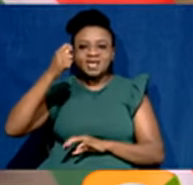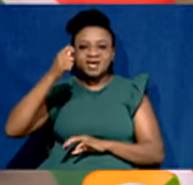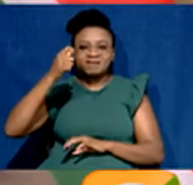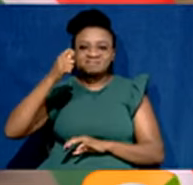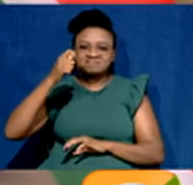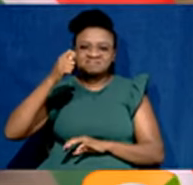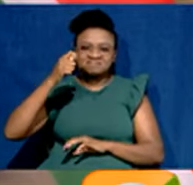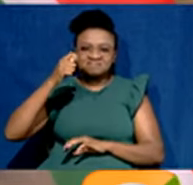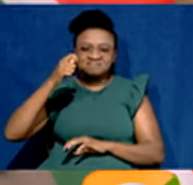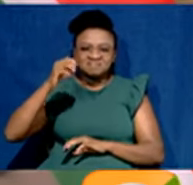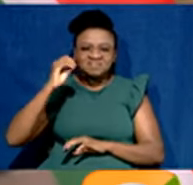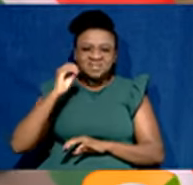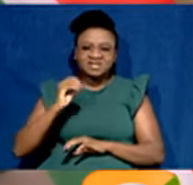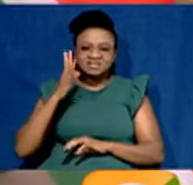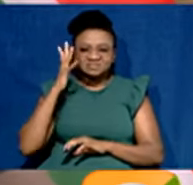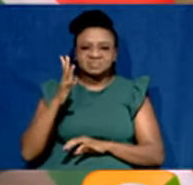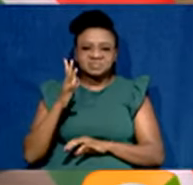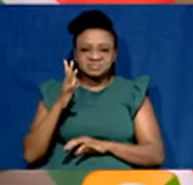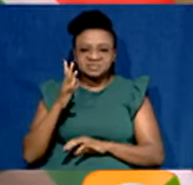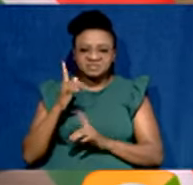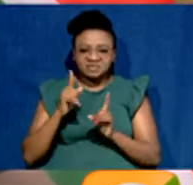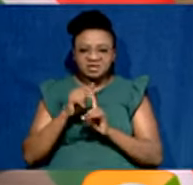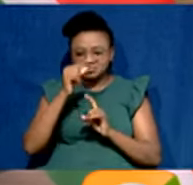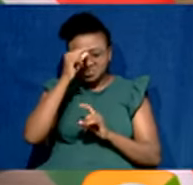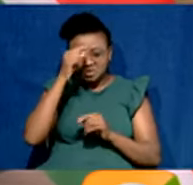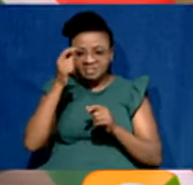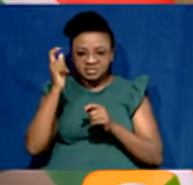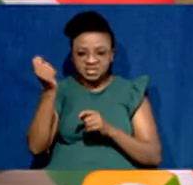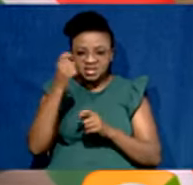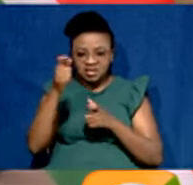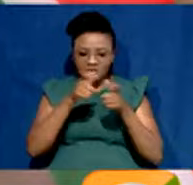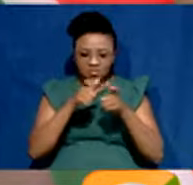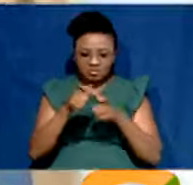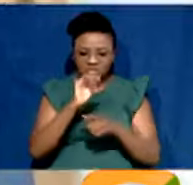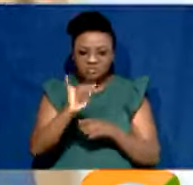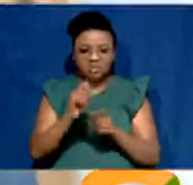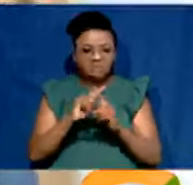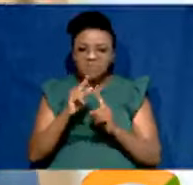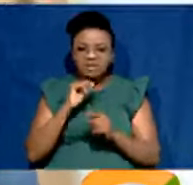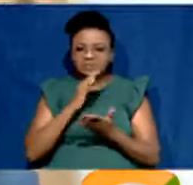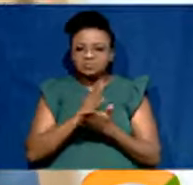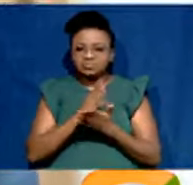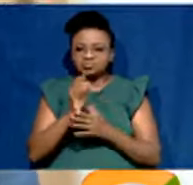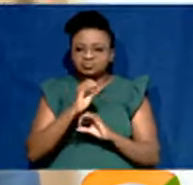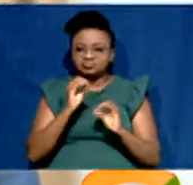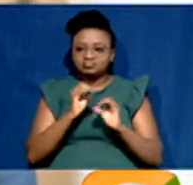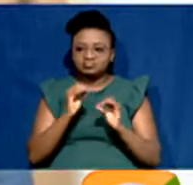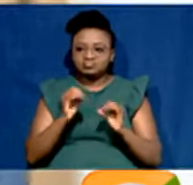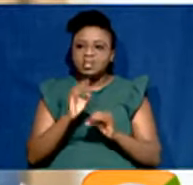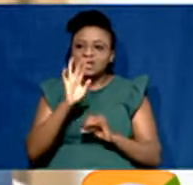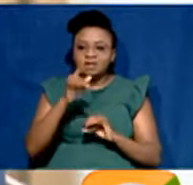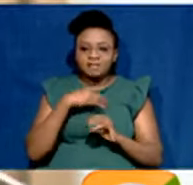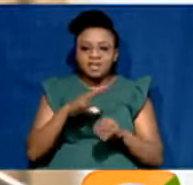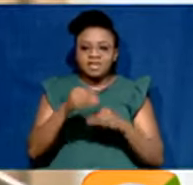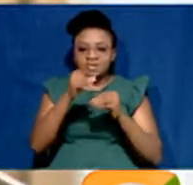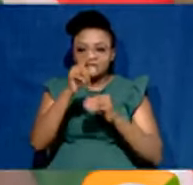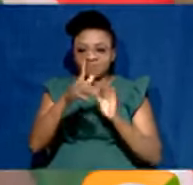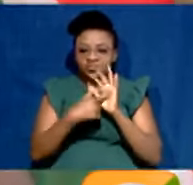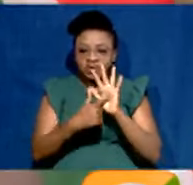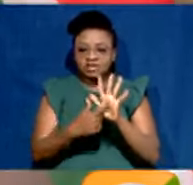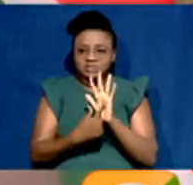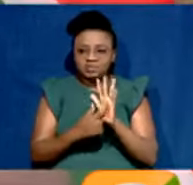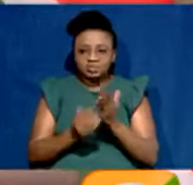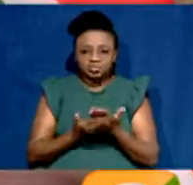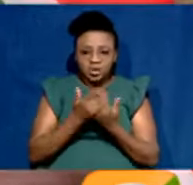artificially managed by government of Kenya. It is not. We'll come to that. I'm just giving you as an example because so